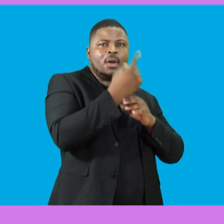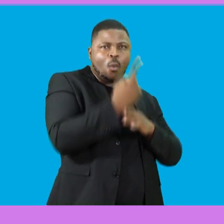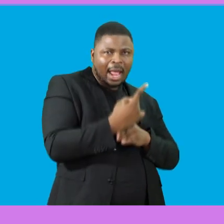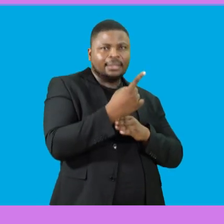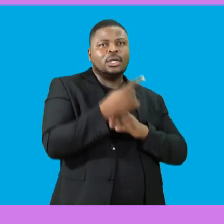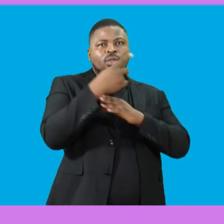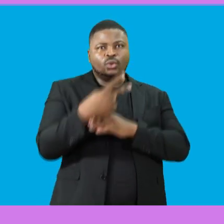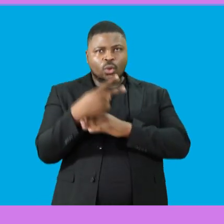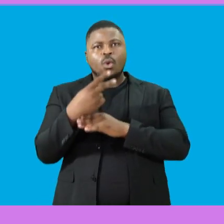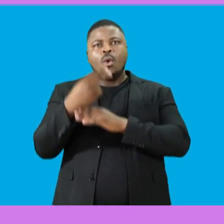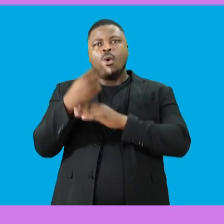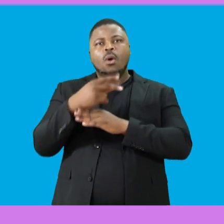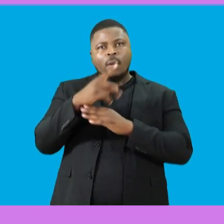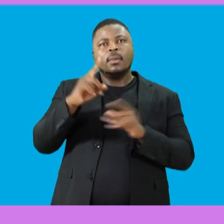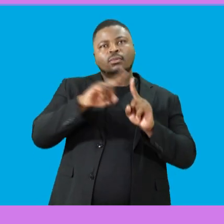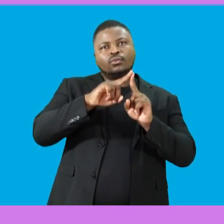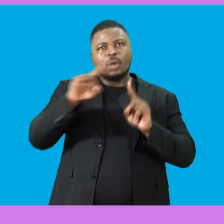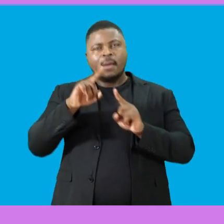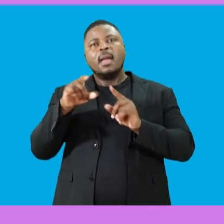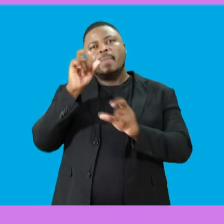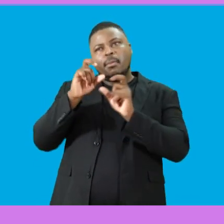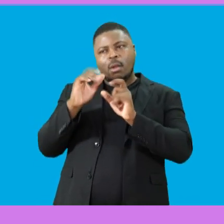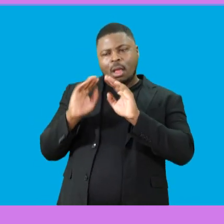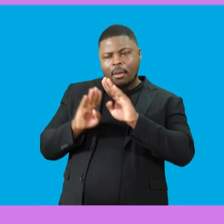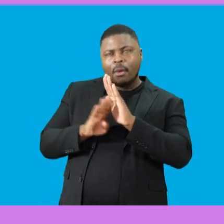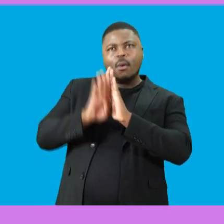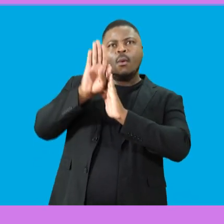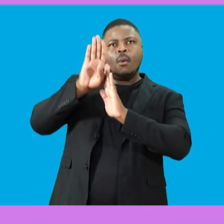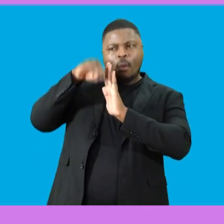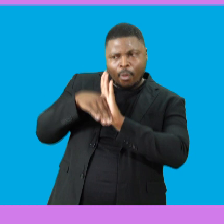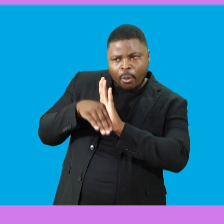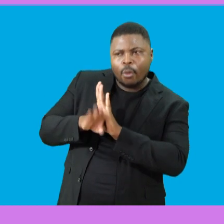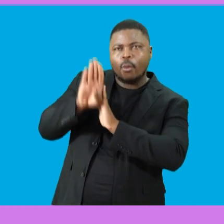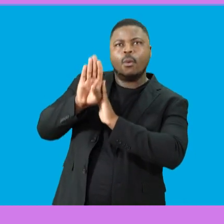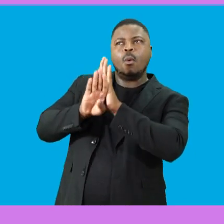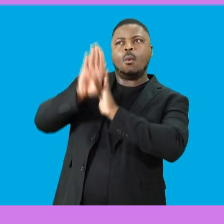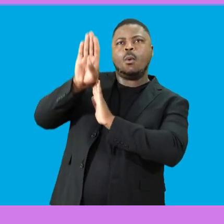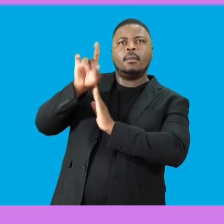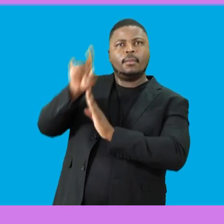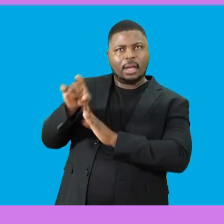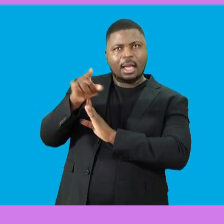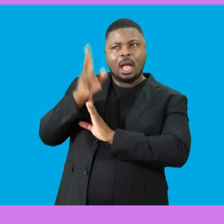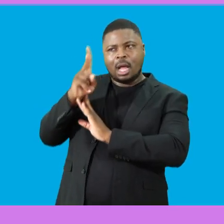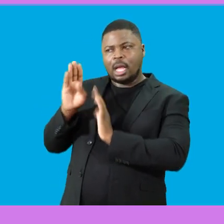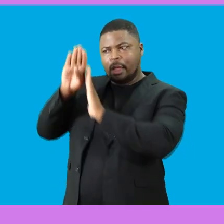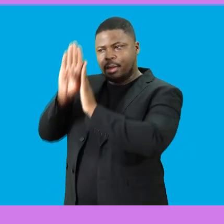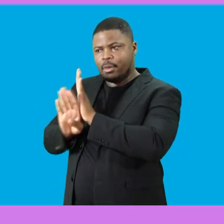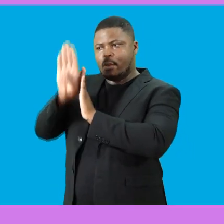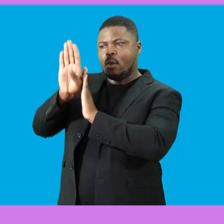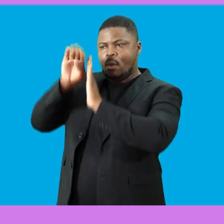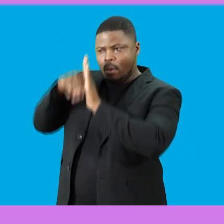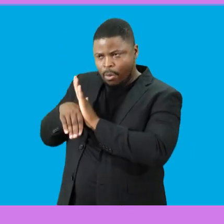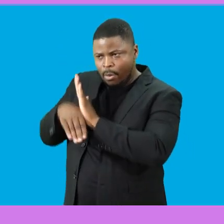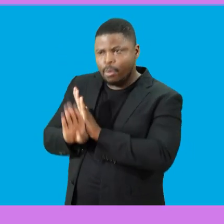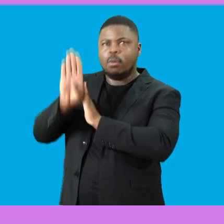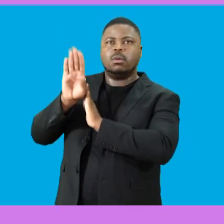trip number 2 up until bus trip number 4. Then the number decreased from 4 to 5, then it increased